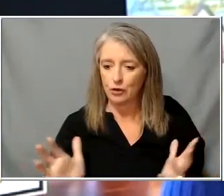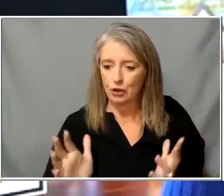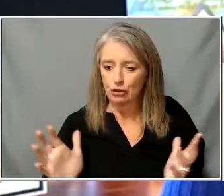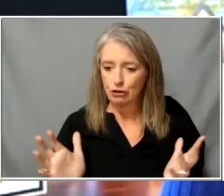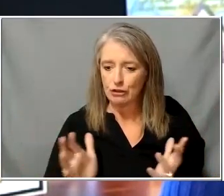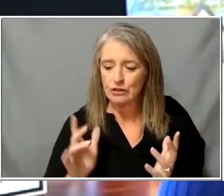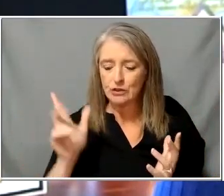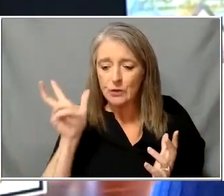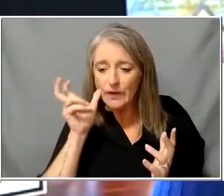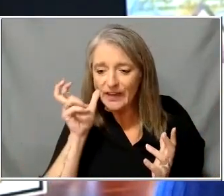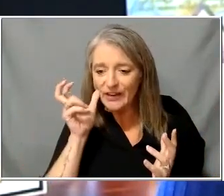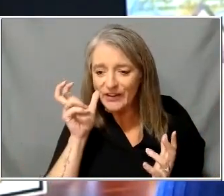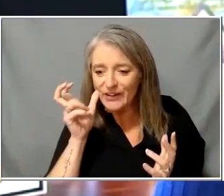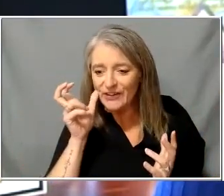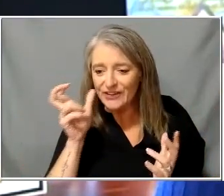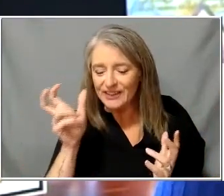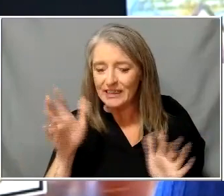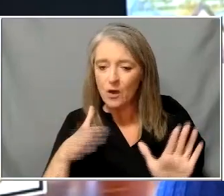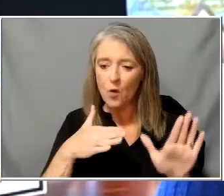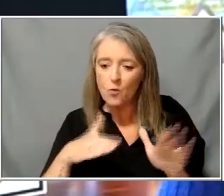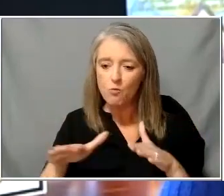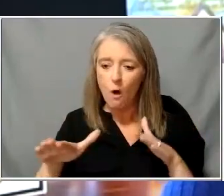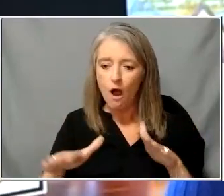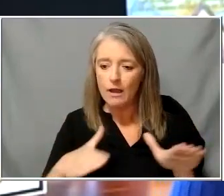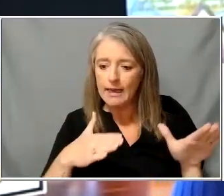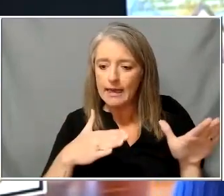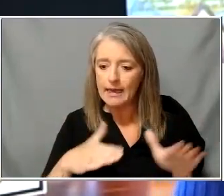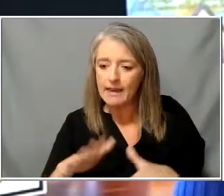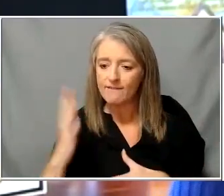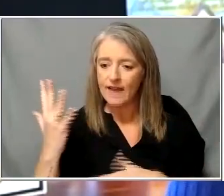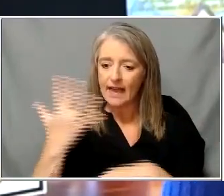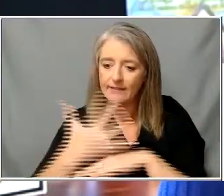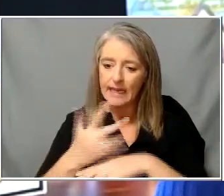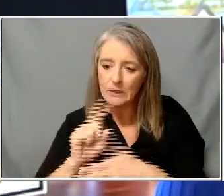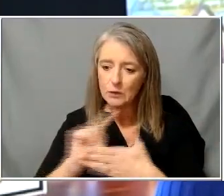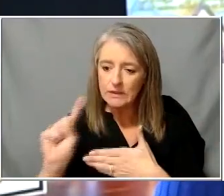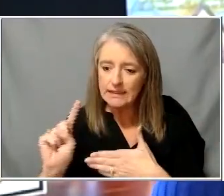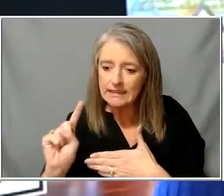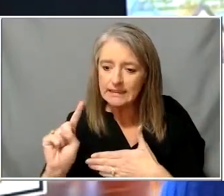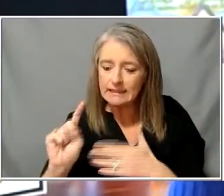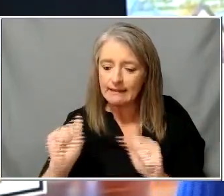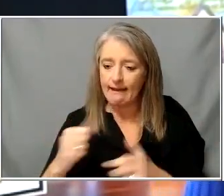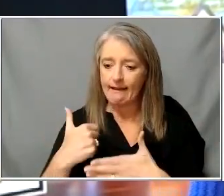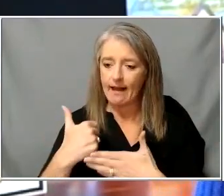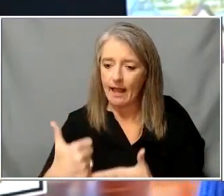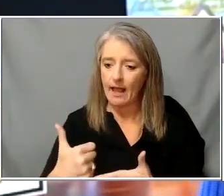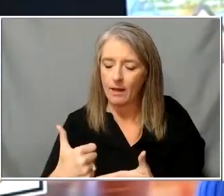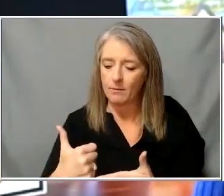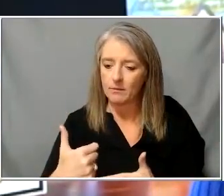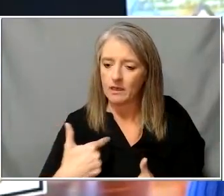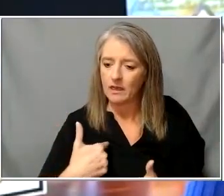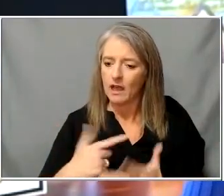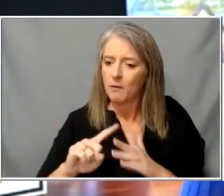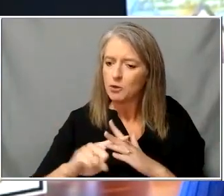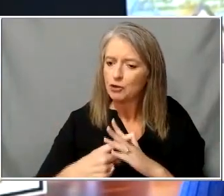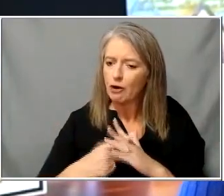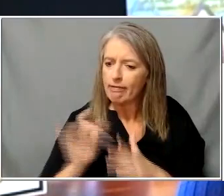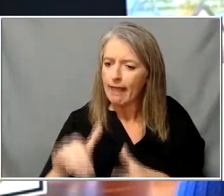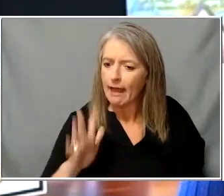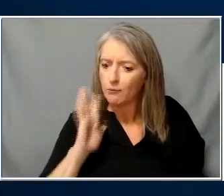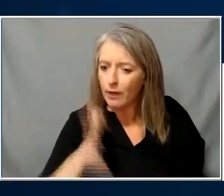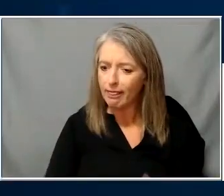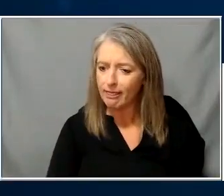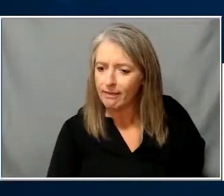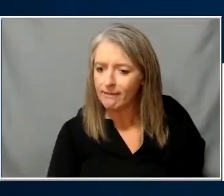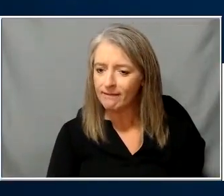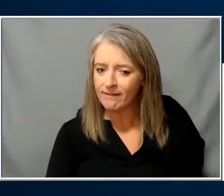to hear that, just walking calmly 5 days a week could help. And so I'm gonna start doing that.